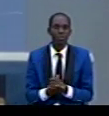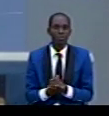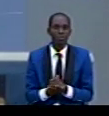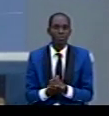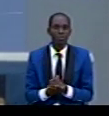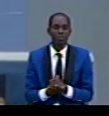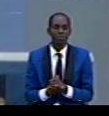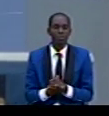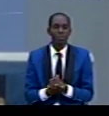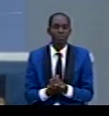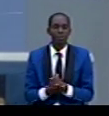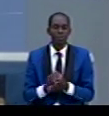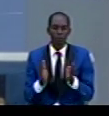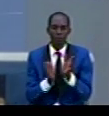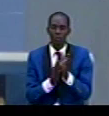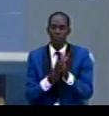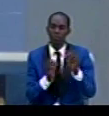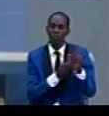Praise the Lord.